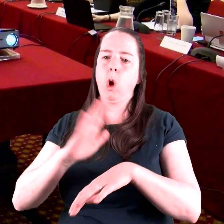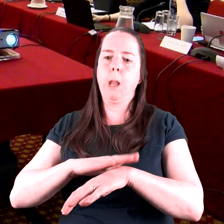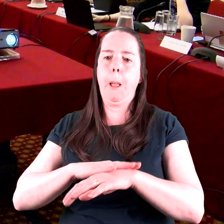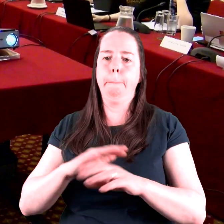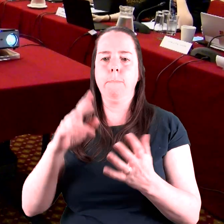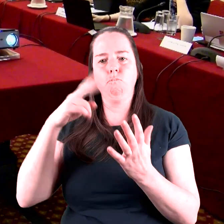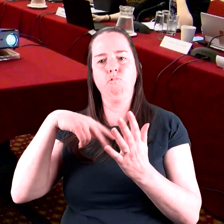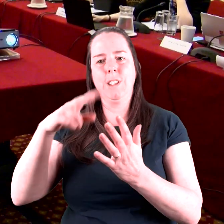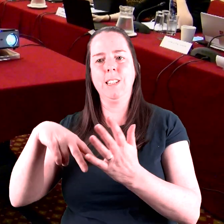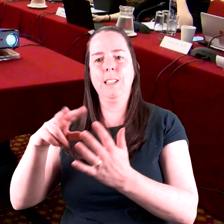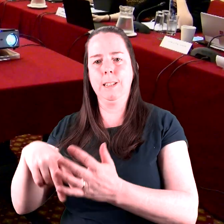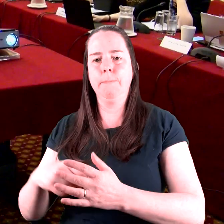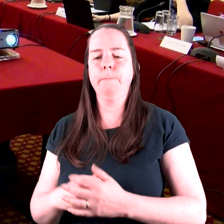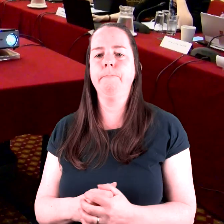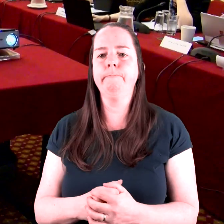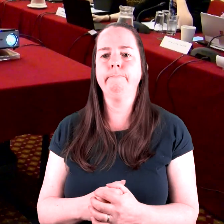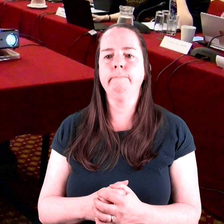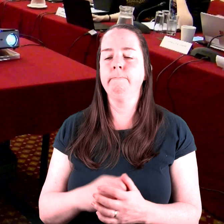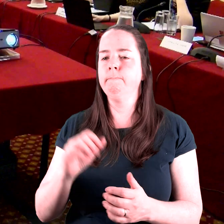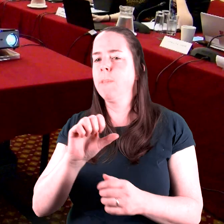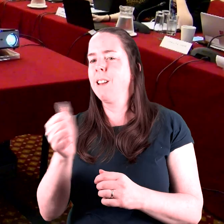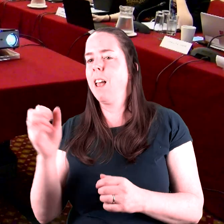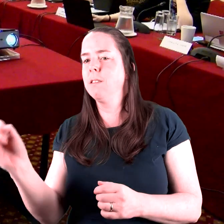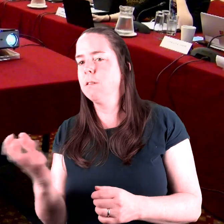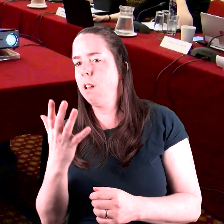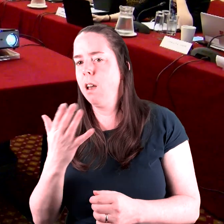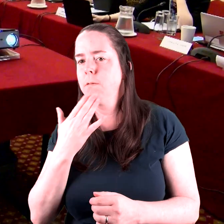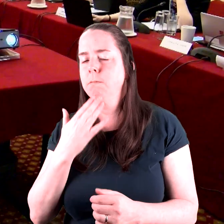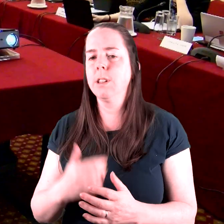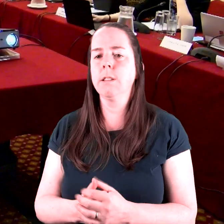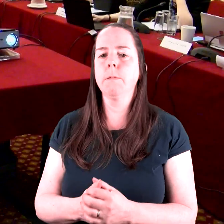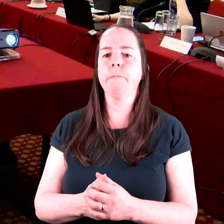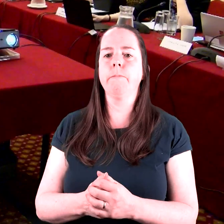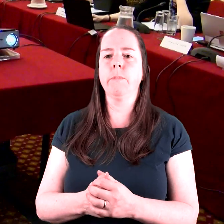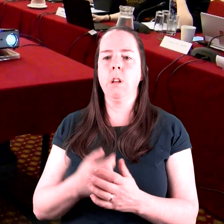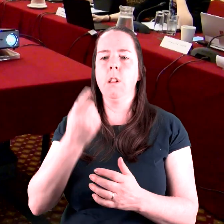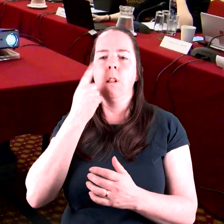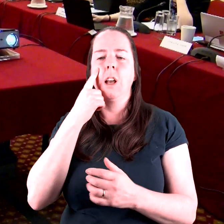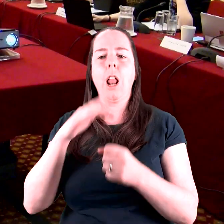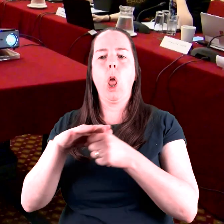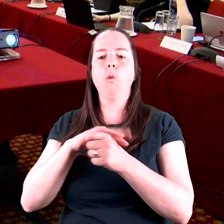that at your leisure. We also looked, if you wouldn't mind going on one please, Maureen,